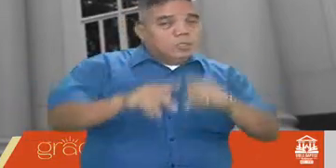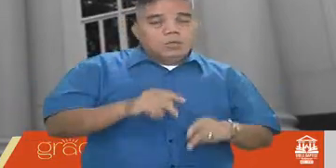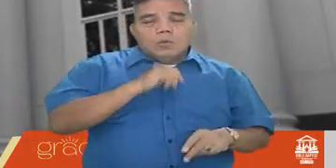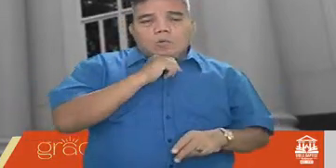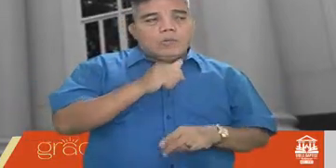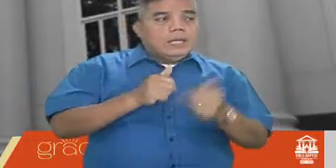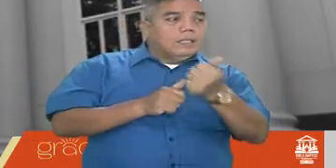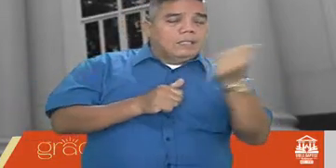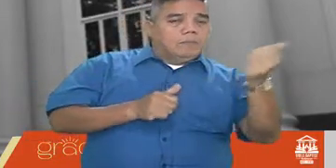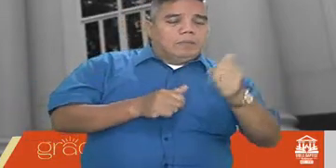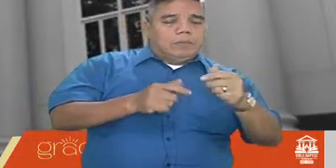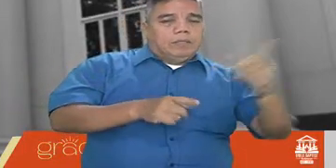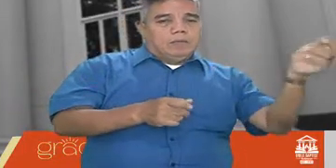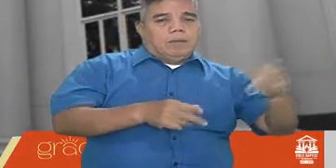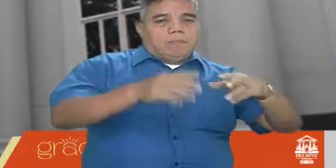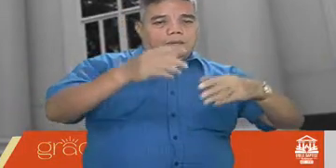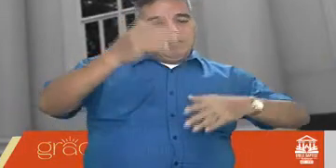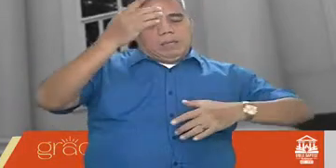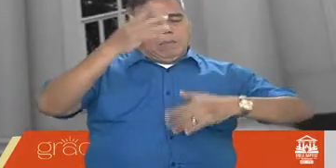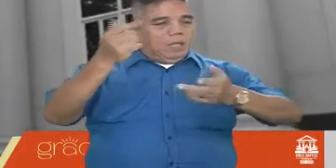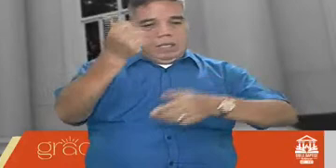not damage the person.